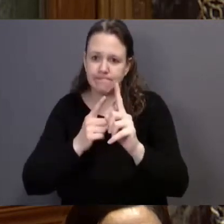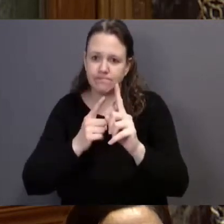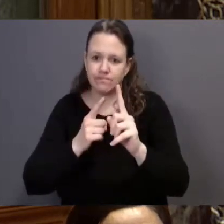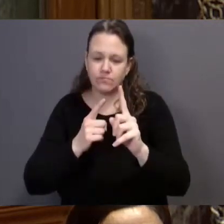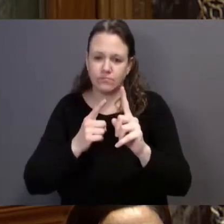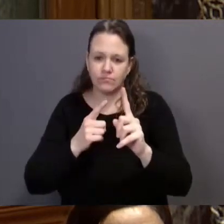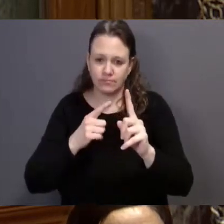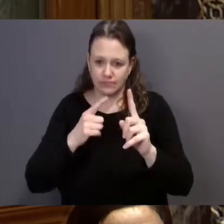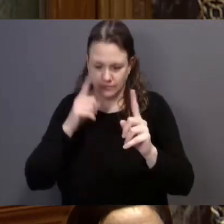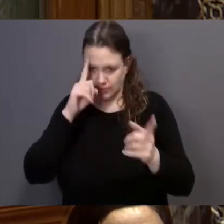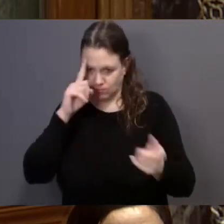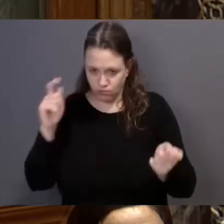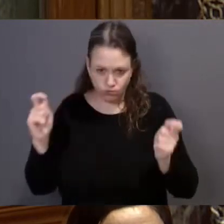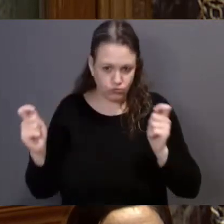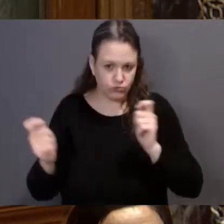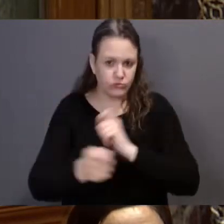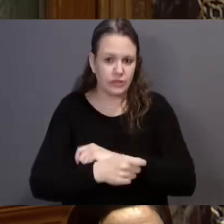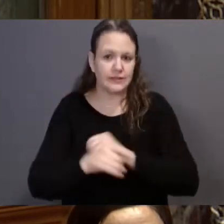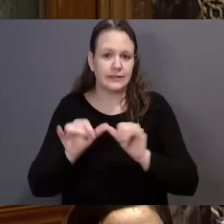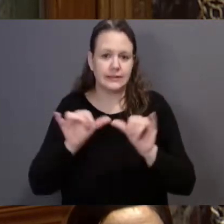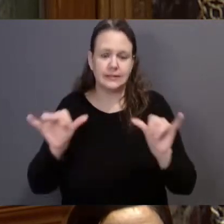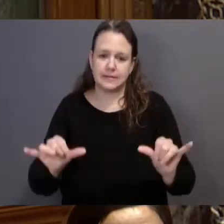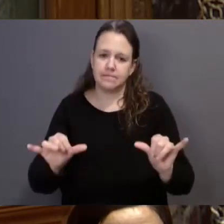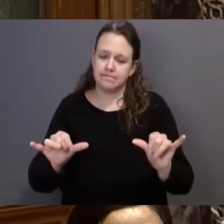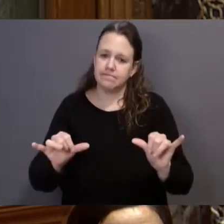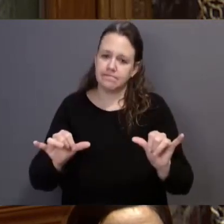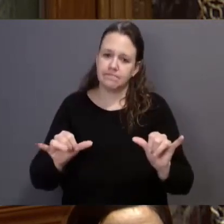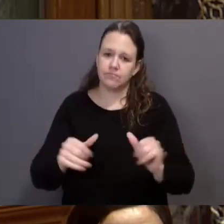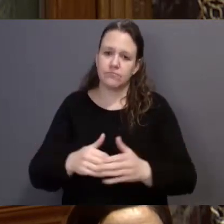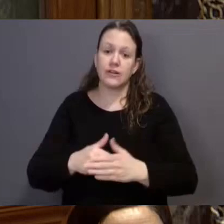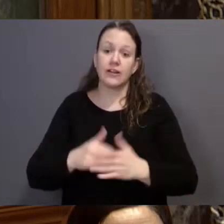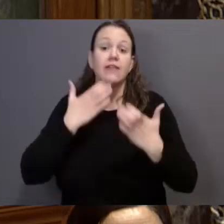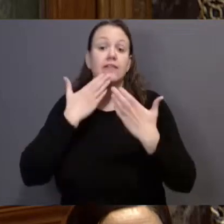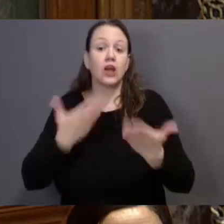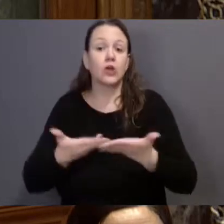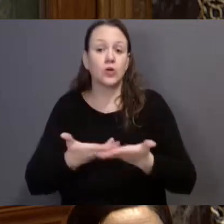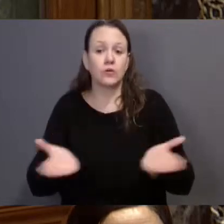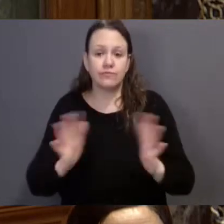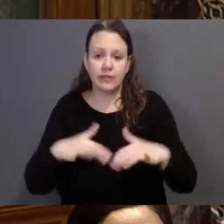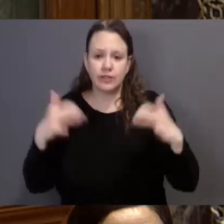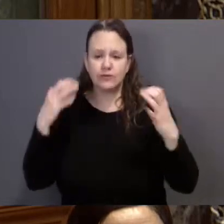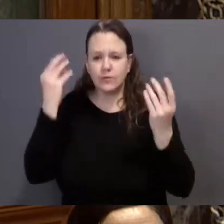chamber for their consideration of this important bill. Hopefully we get a chance to finally debate it at second reading.